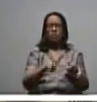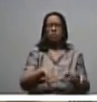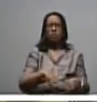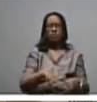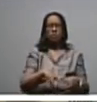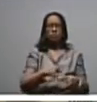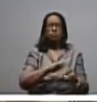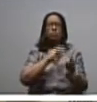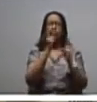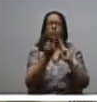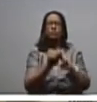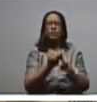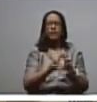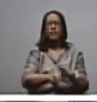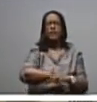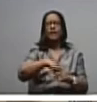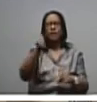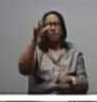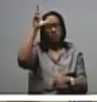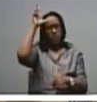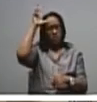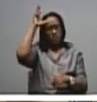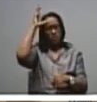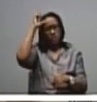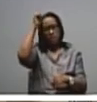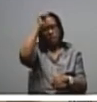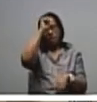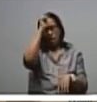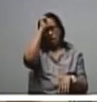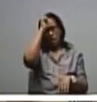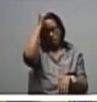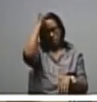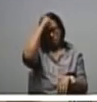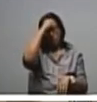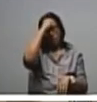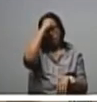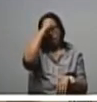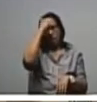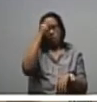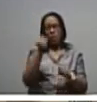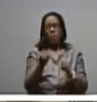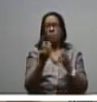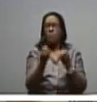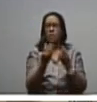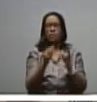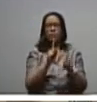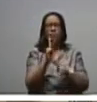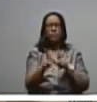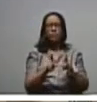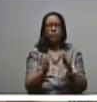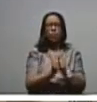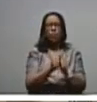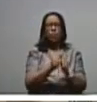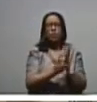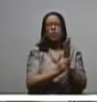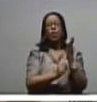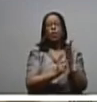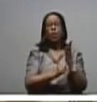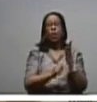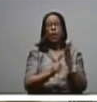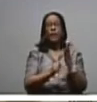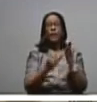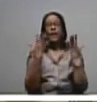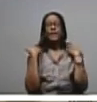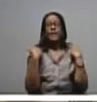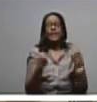devils and anointed many sick people with oil and cured them. The Gospel